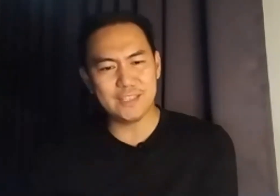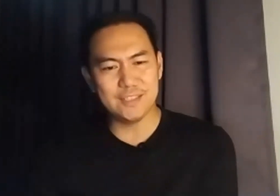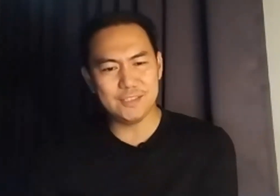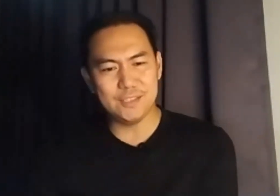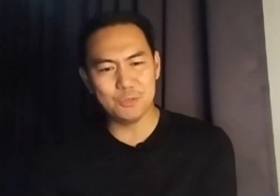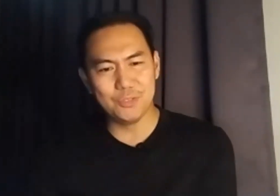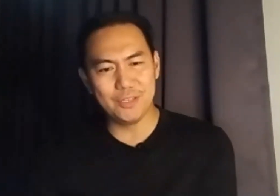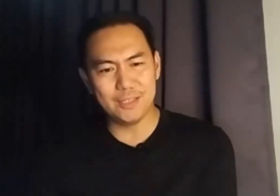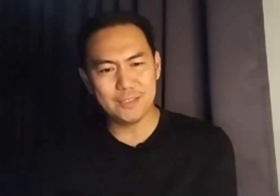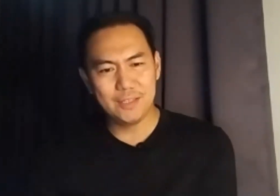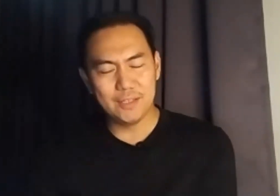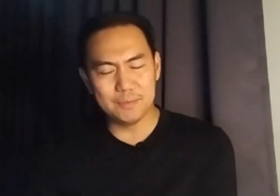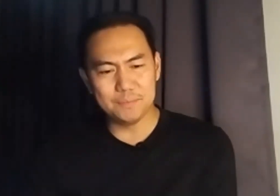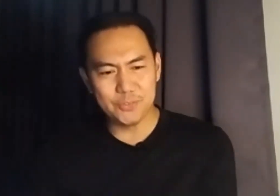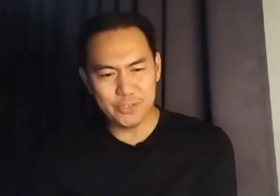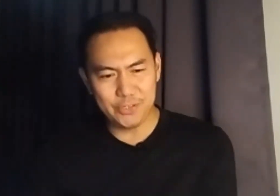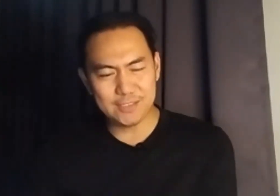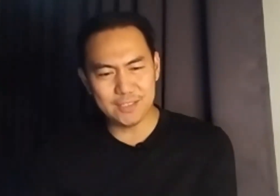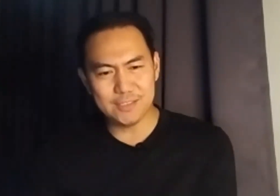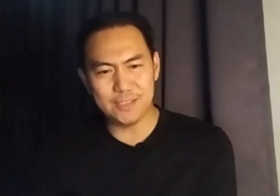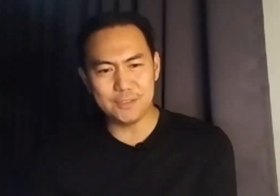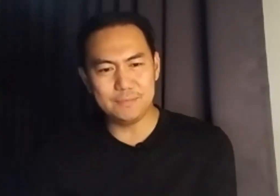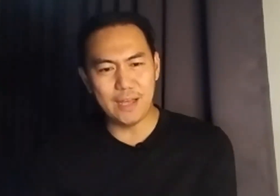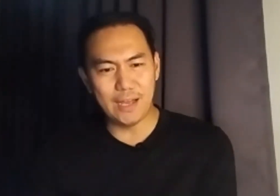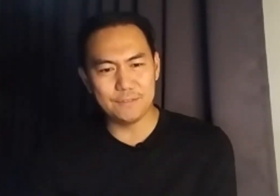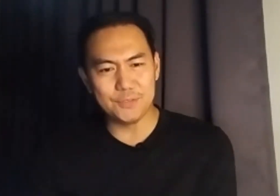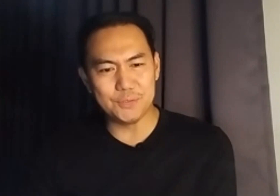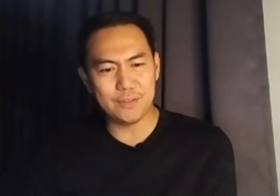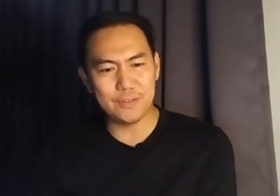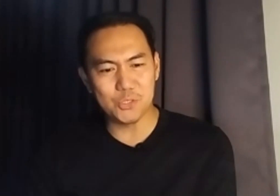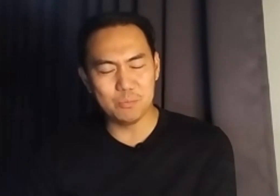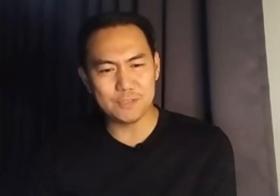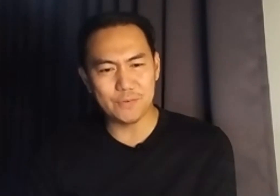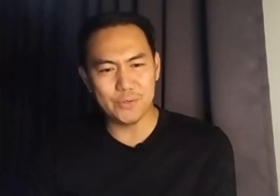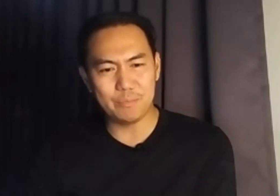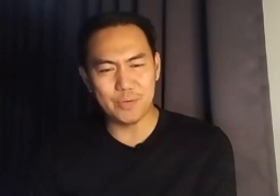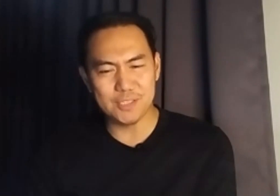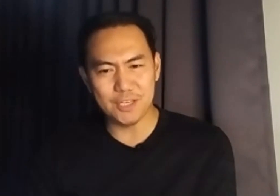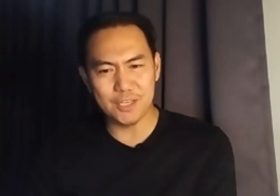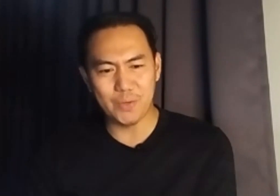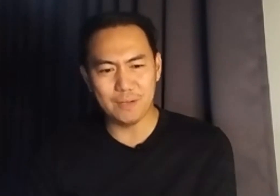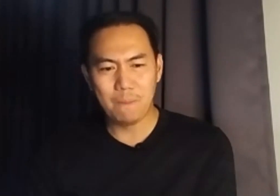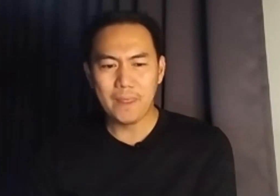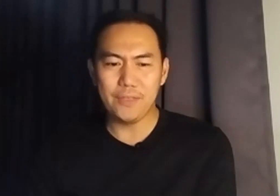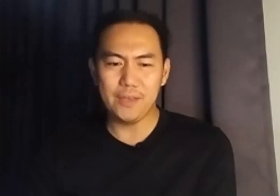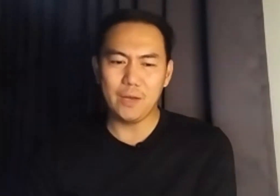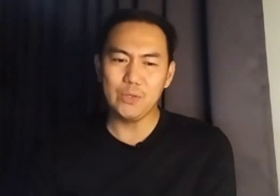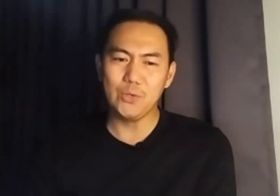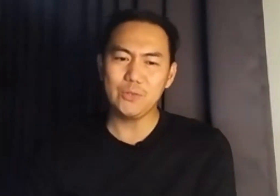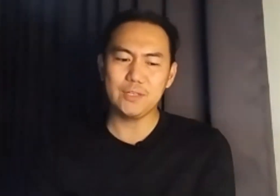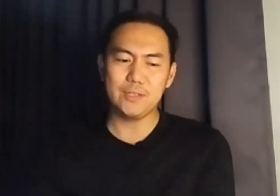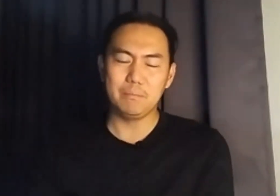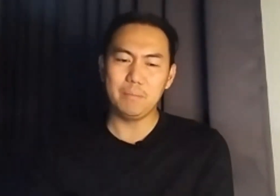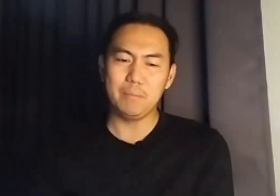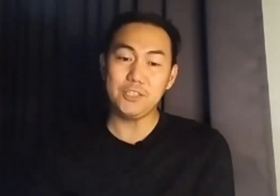Her Excellency Chu Bon-eng. Your Excellency, good afternoon, and thank you so much for your presentation as well. I think I will